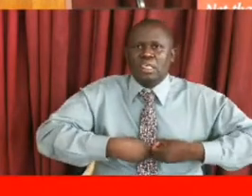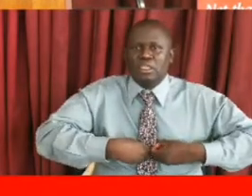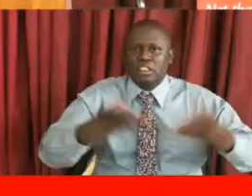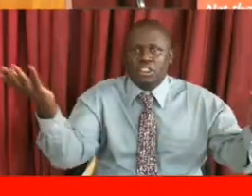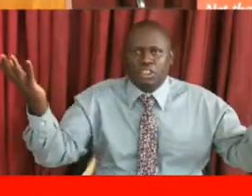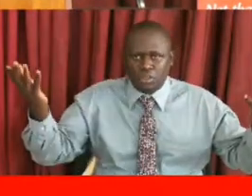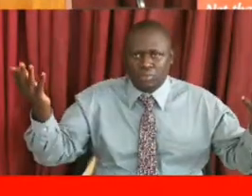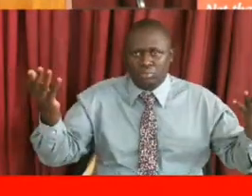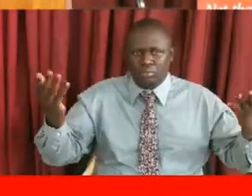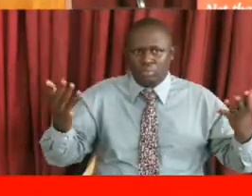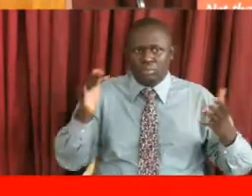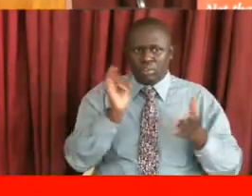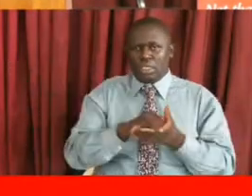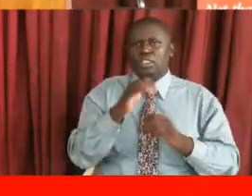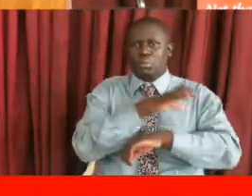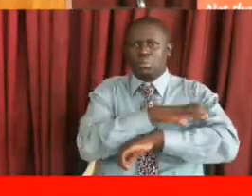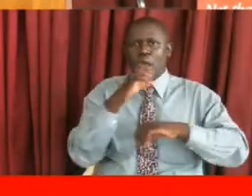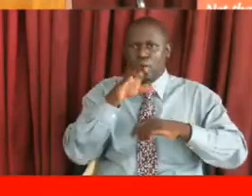your